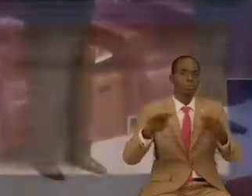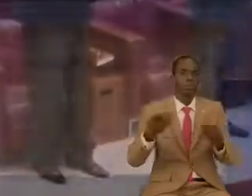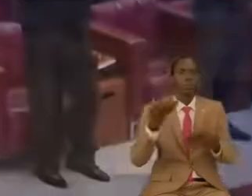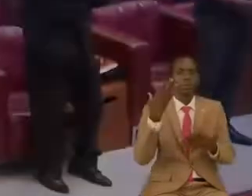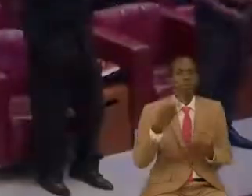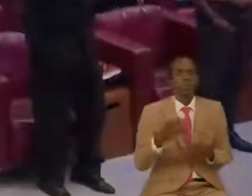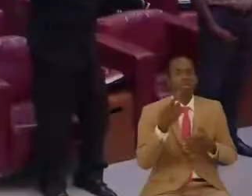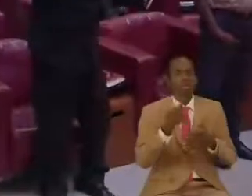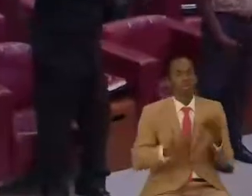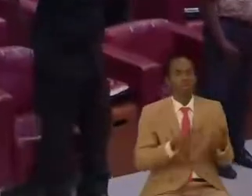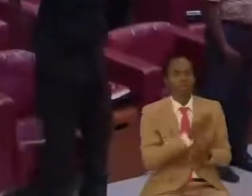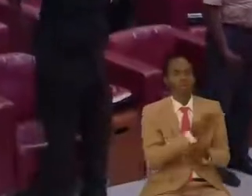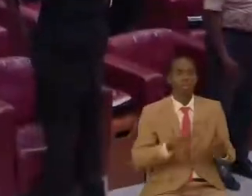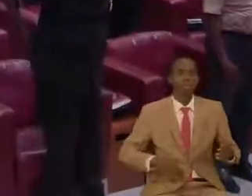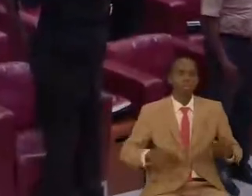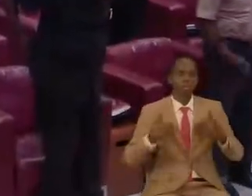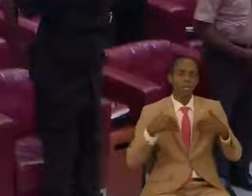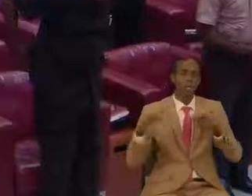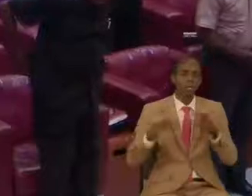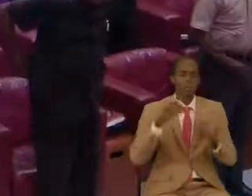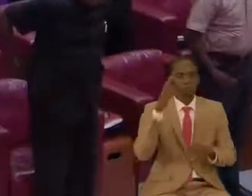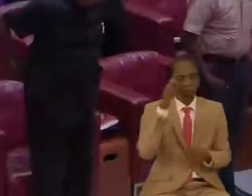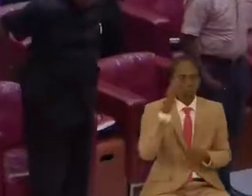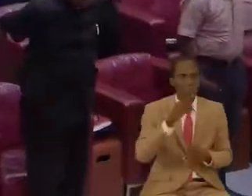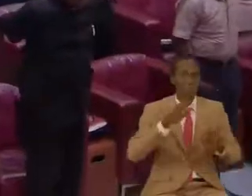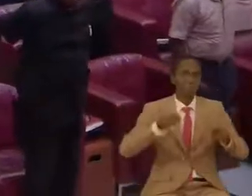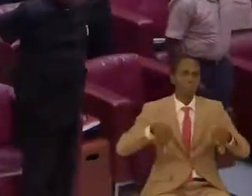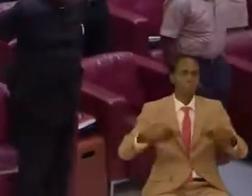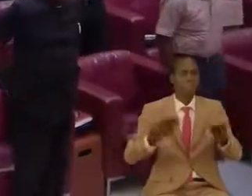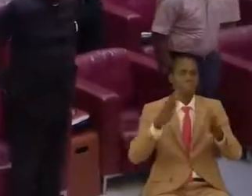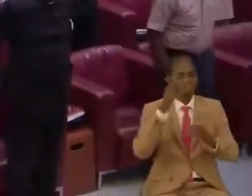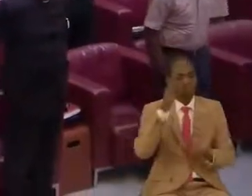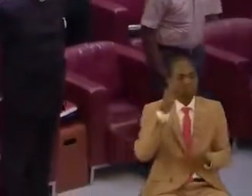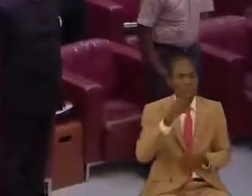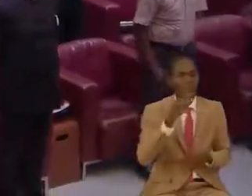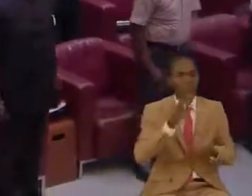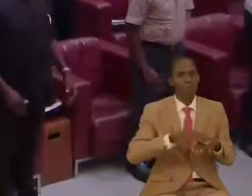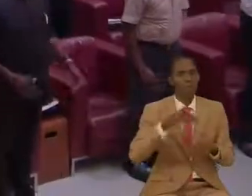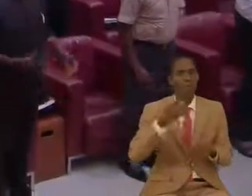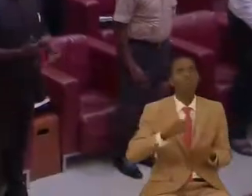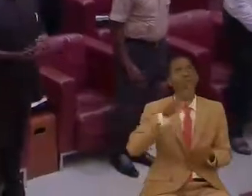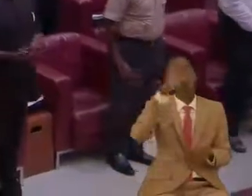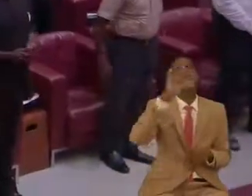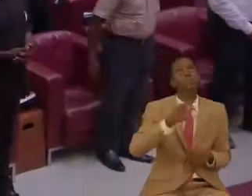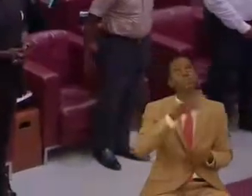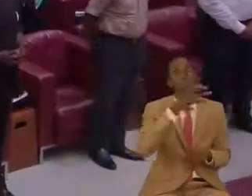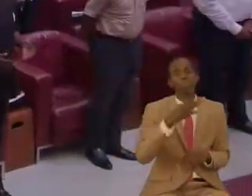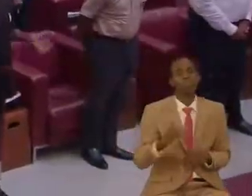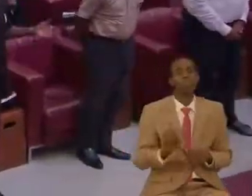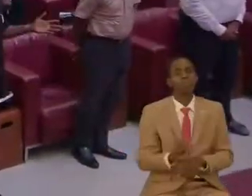what Christ has done for you, provided for you on the cross of Calvary.